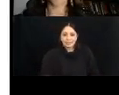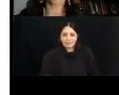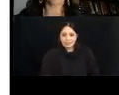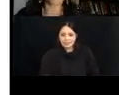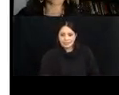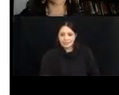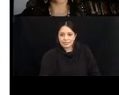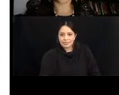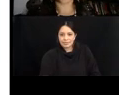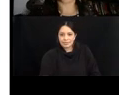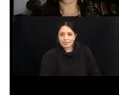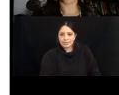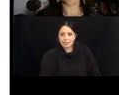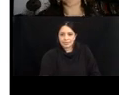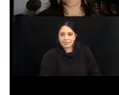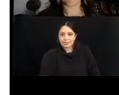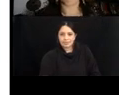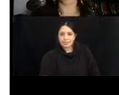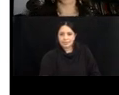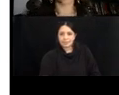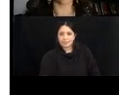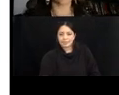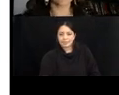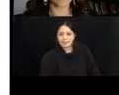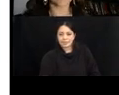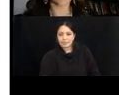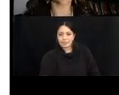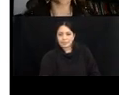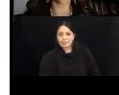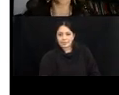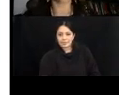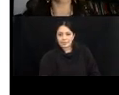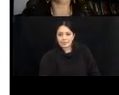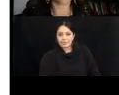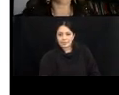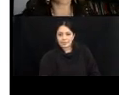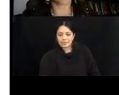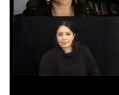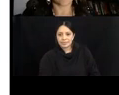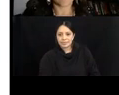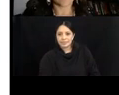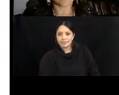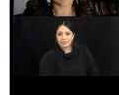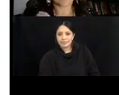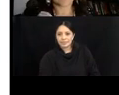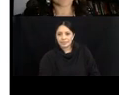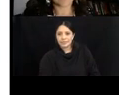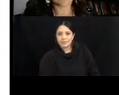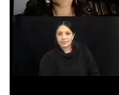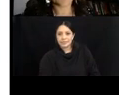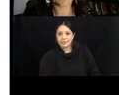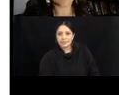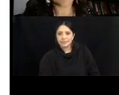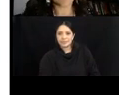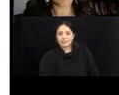So beginning with the conversation of Chicana student movements is where we start to get